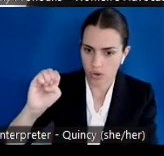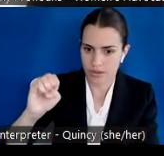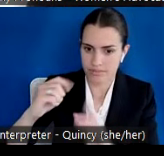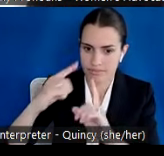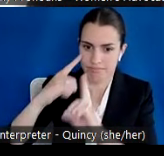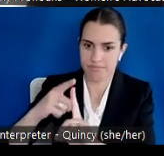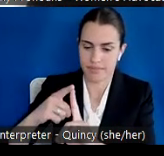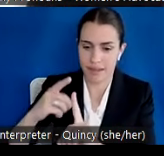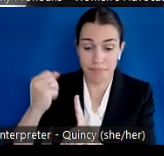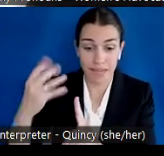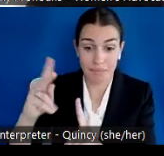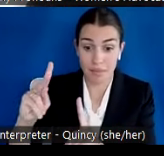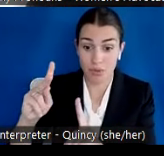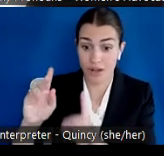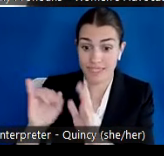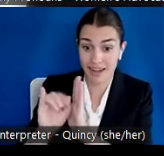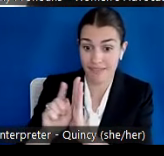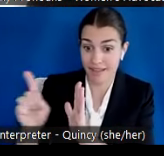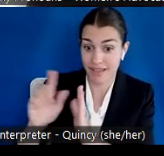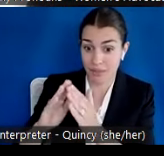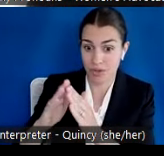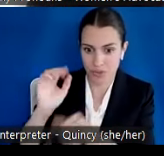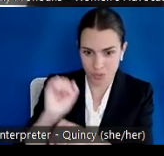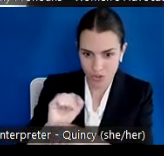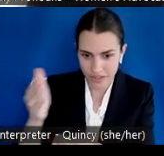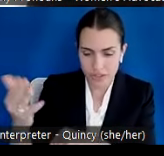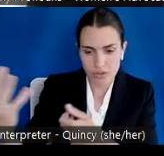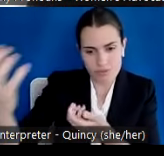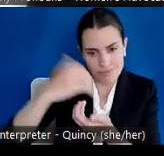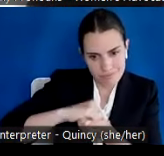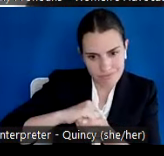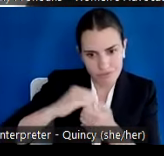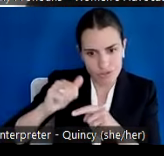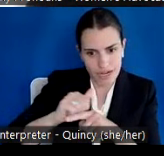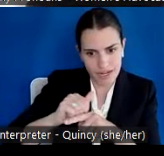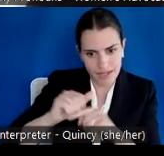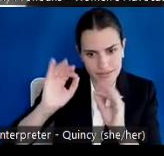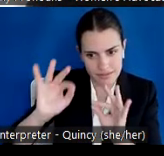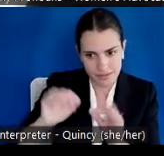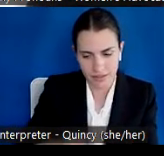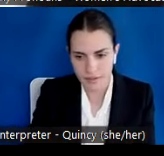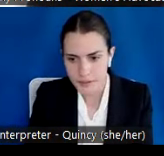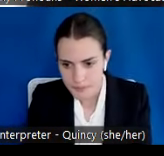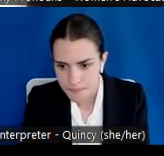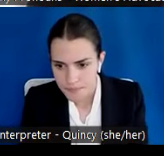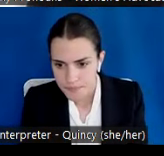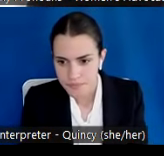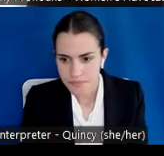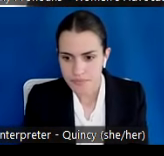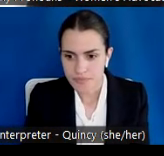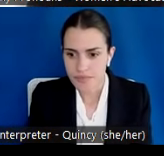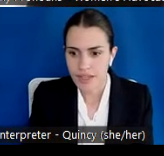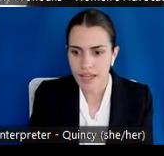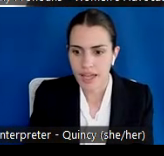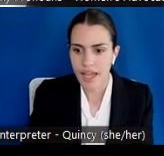also work there and are able to provide those trainings. And so this also extends to things online. So